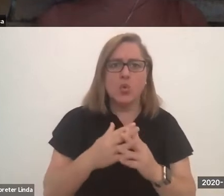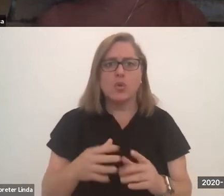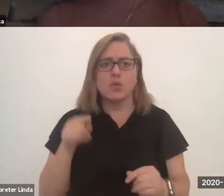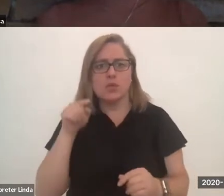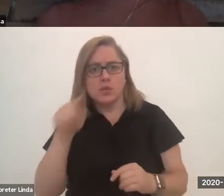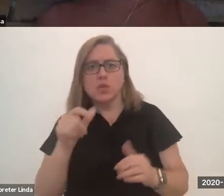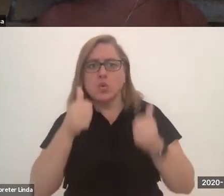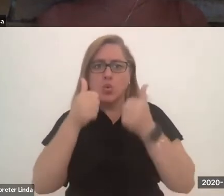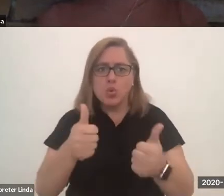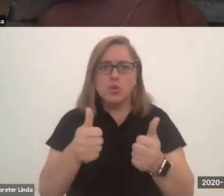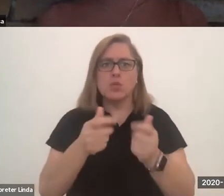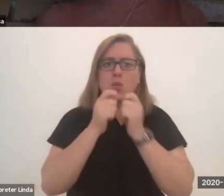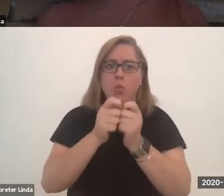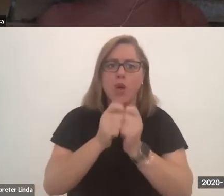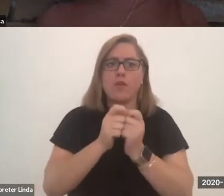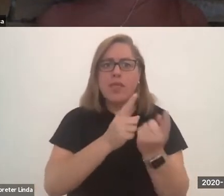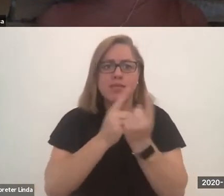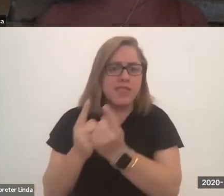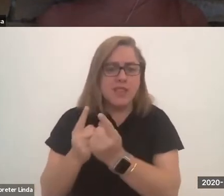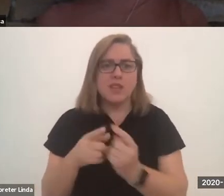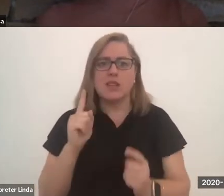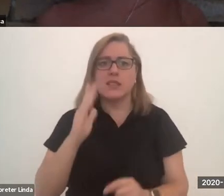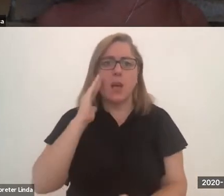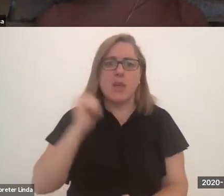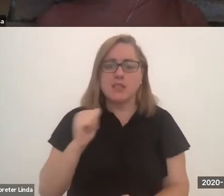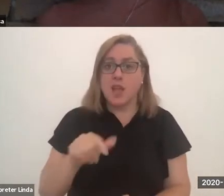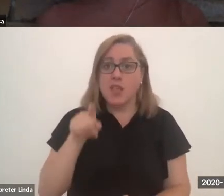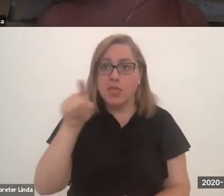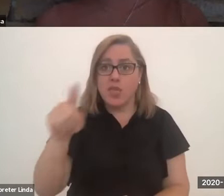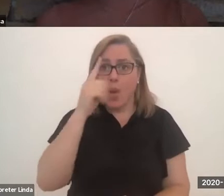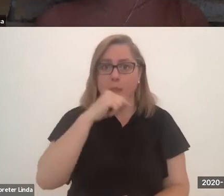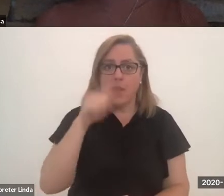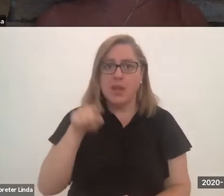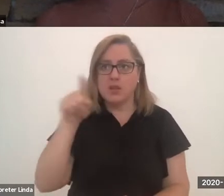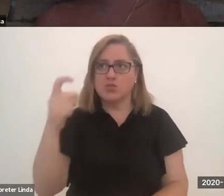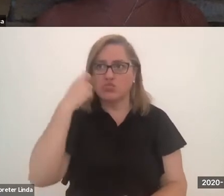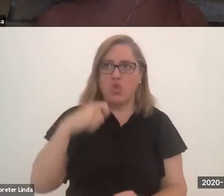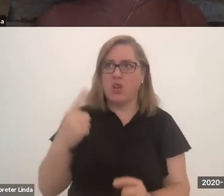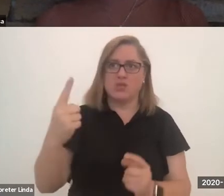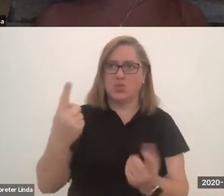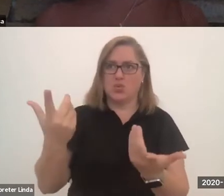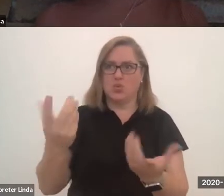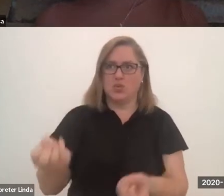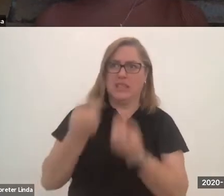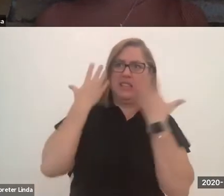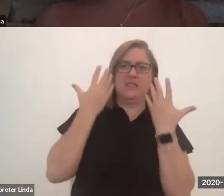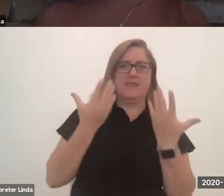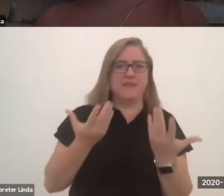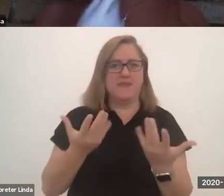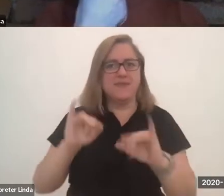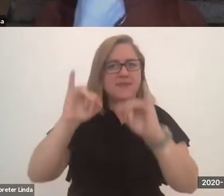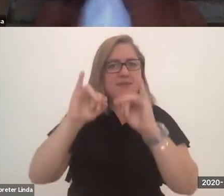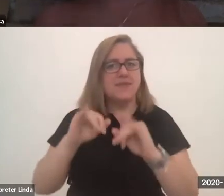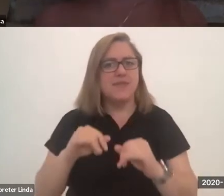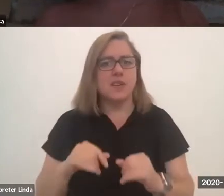and useful thing for me to do, even if these people do lurk around waiting for an opportunity to kind of shit all over me? So, yeah.